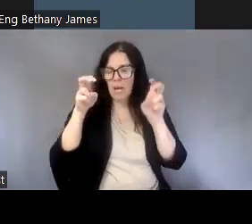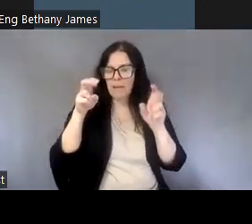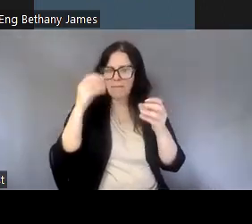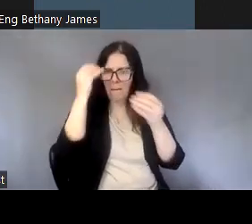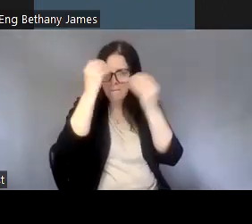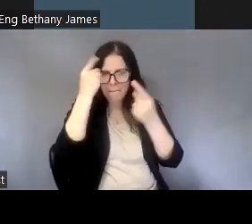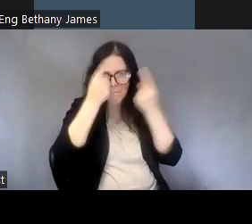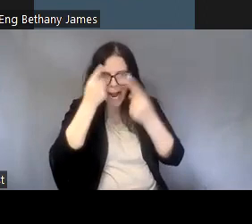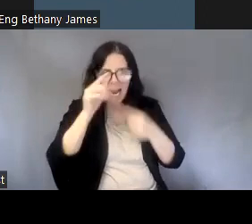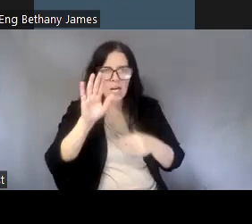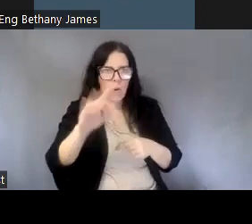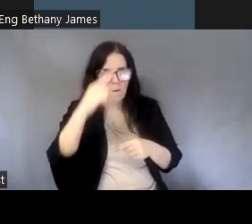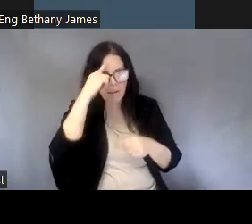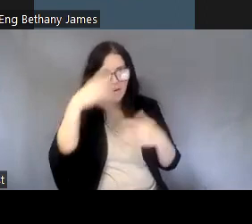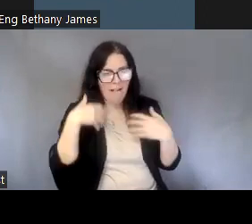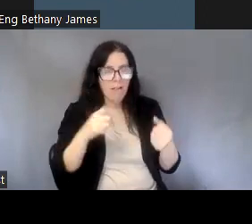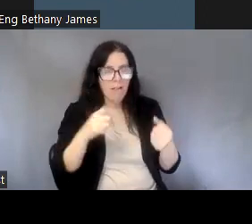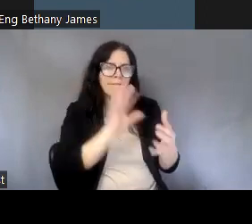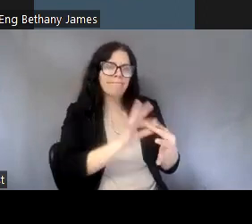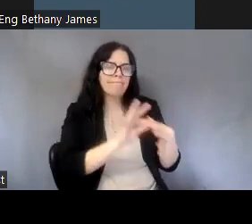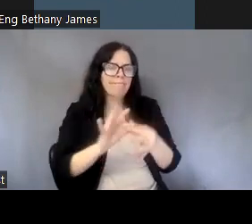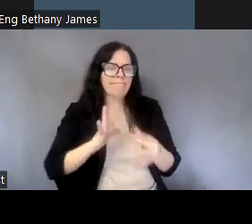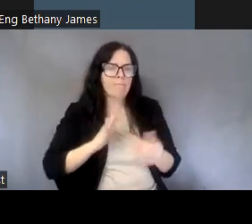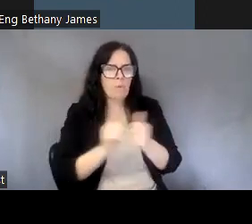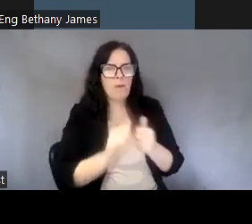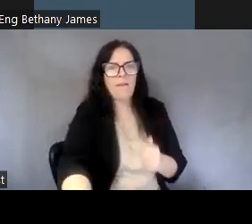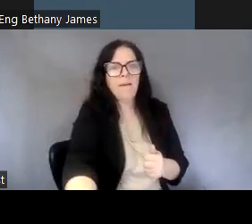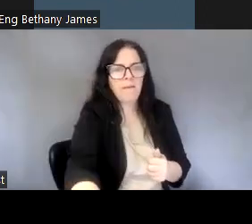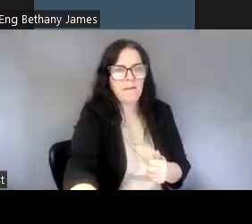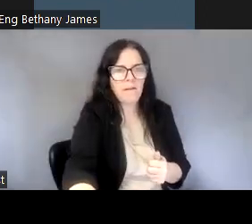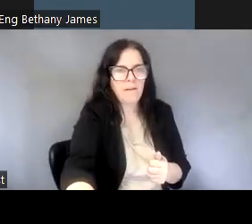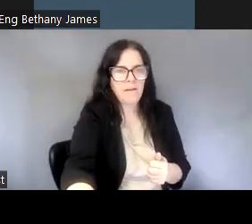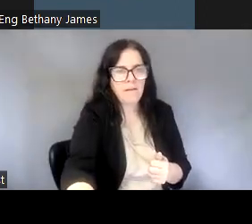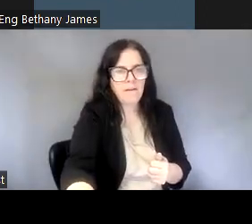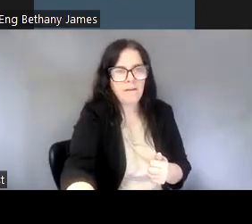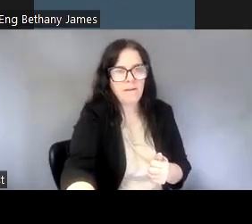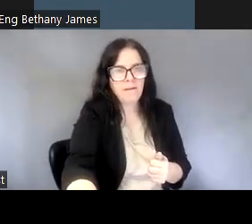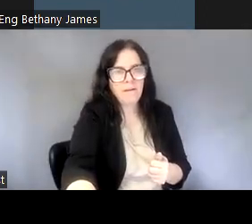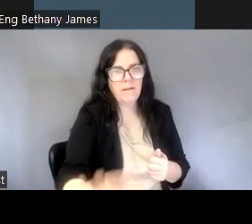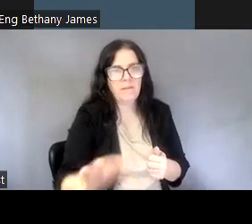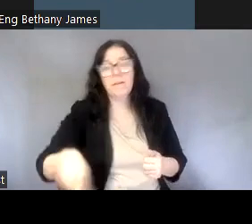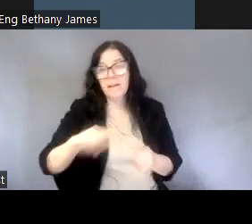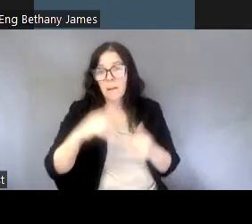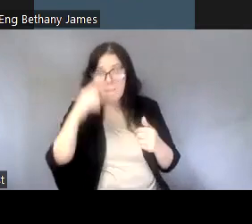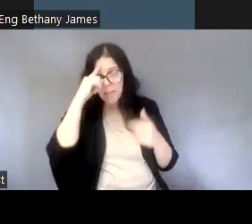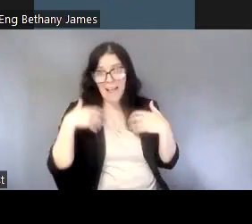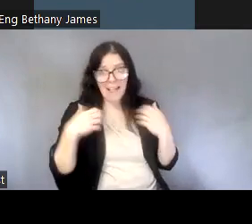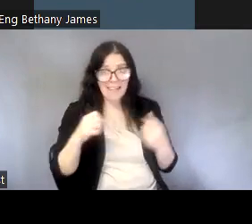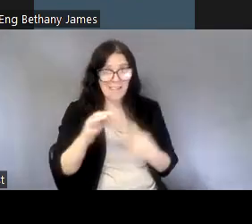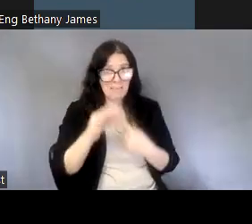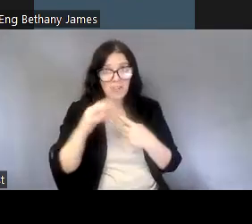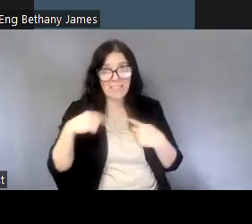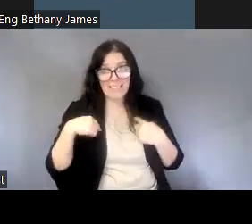actually comes in handy with what's going on, with people's mental health, especially since we